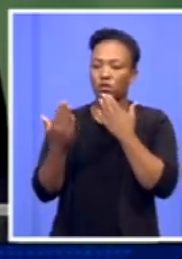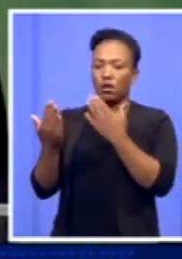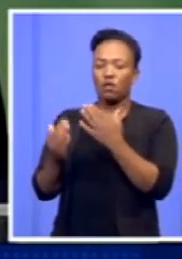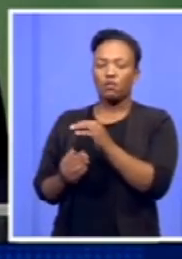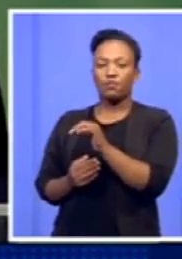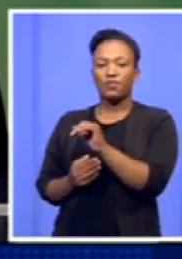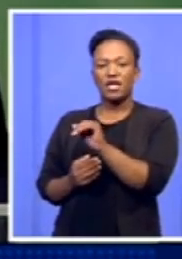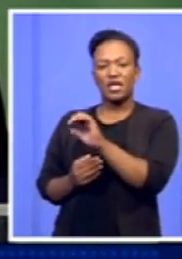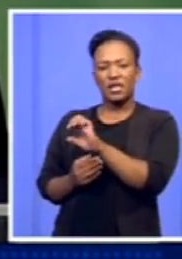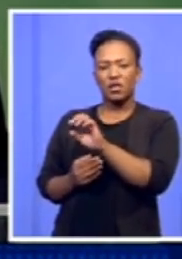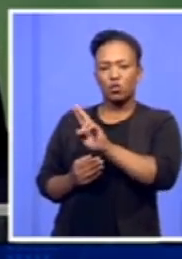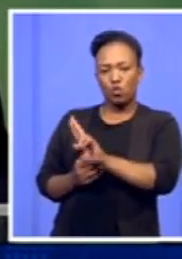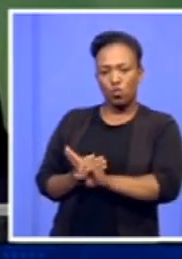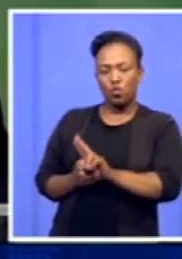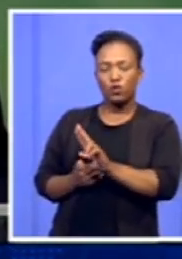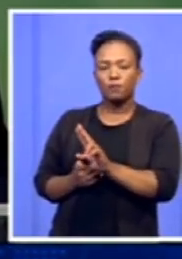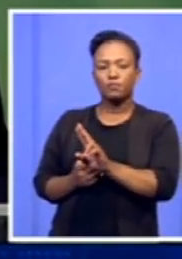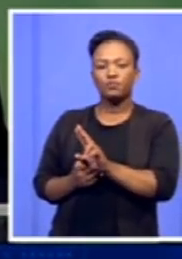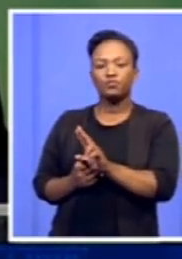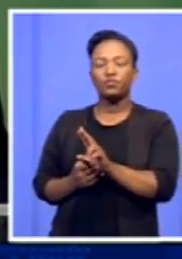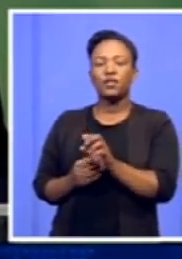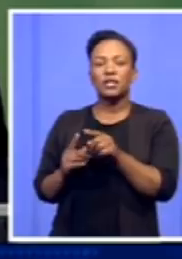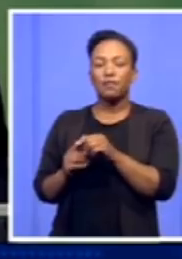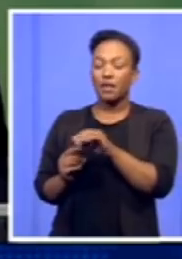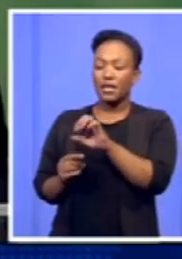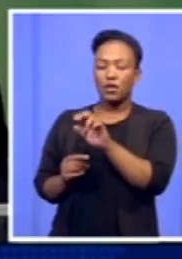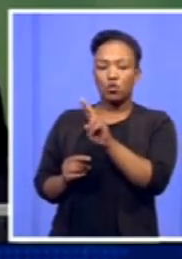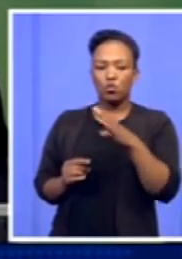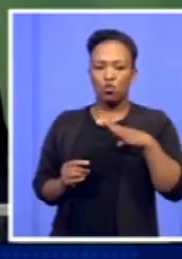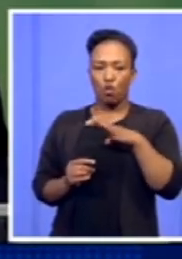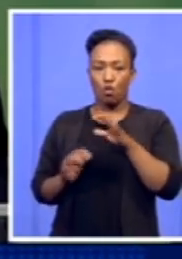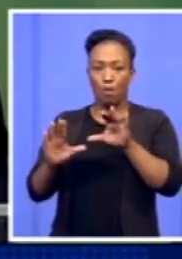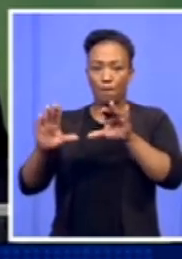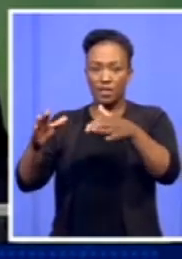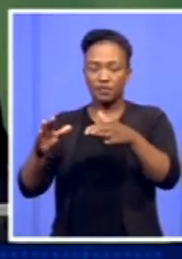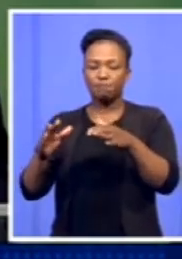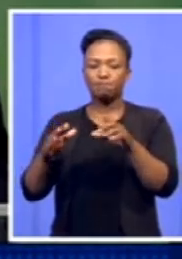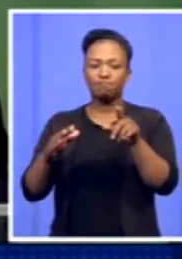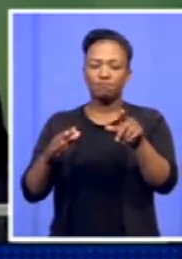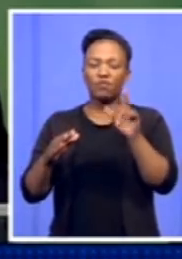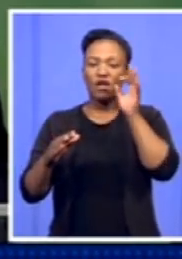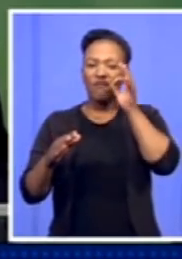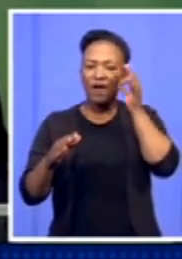the European Commission, France, the French President Emmanuel Macron.